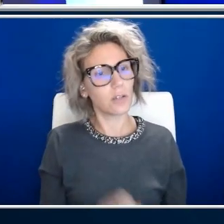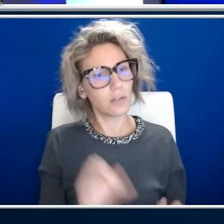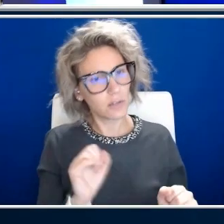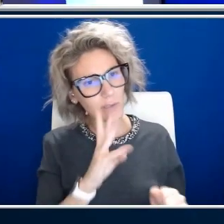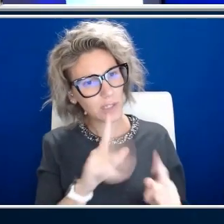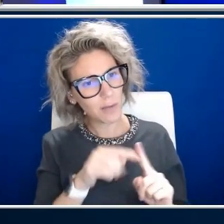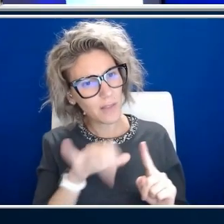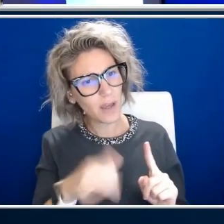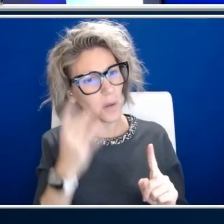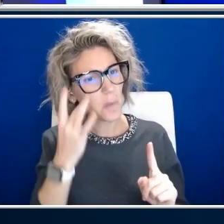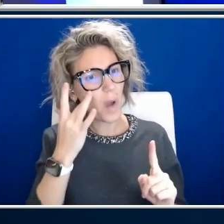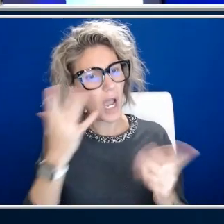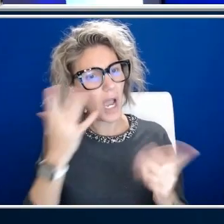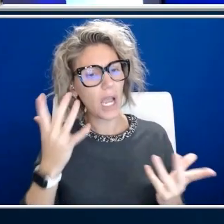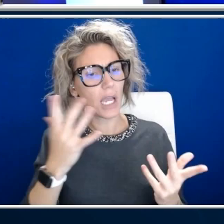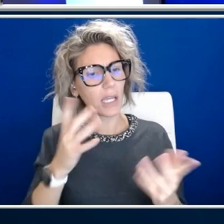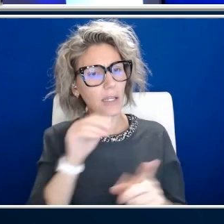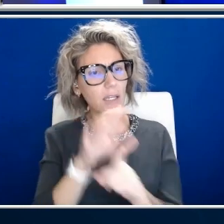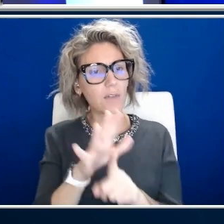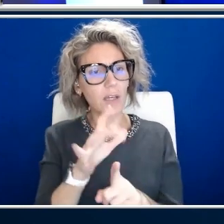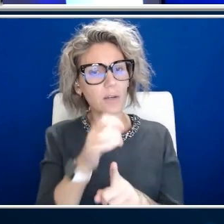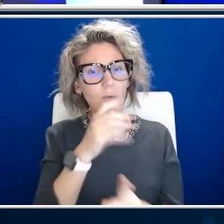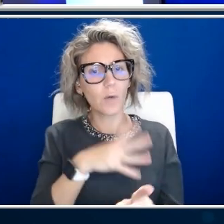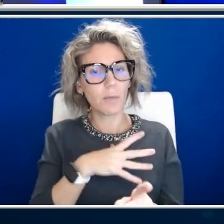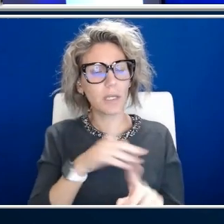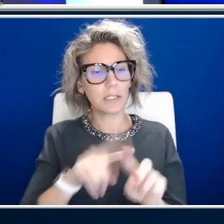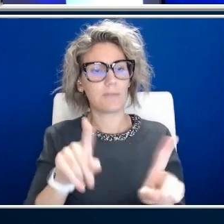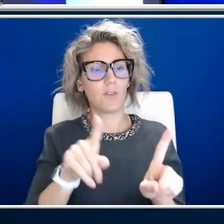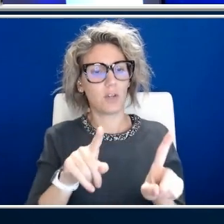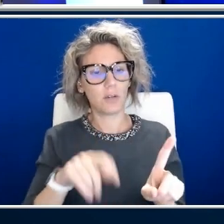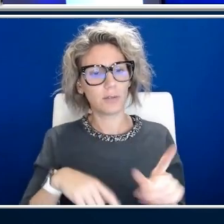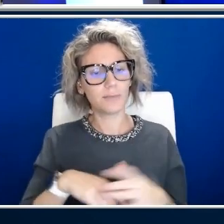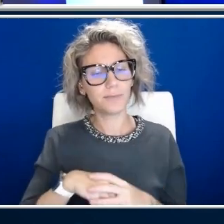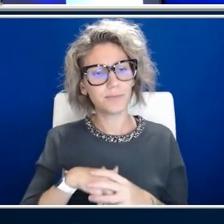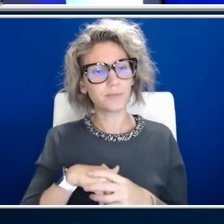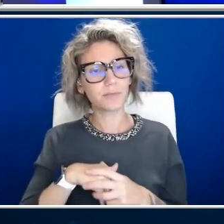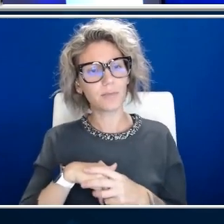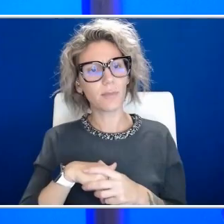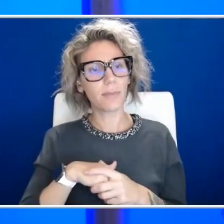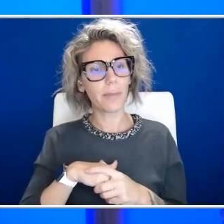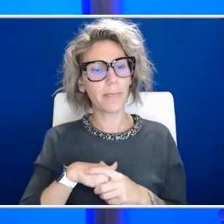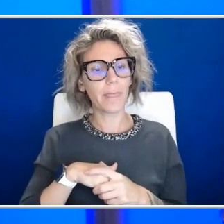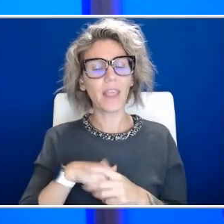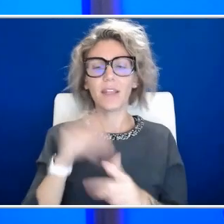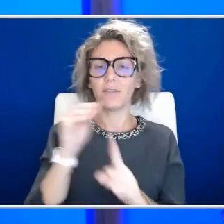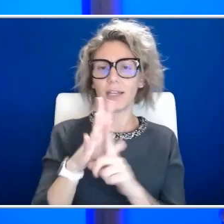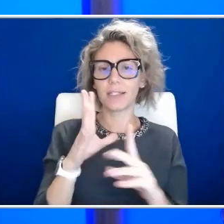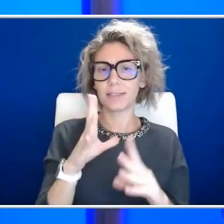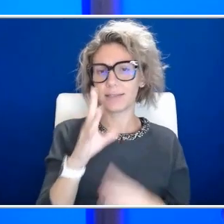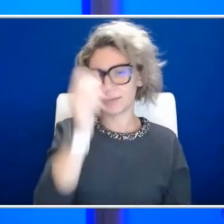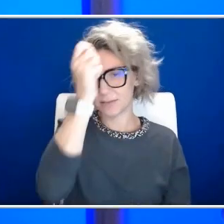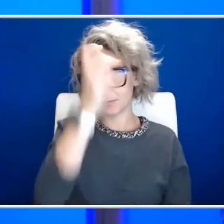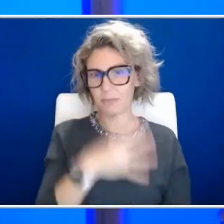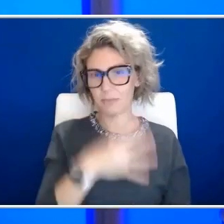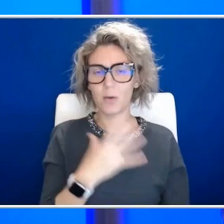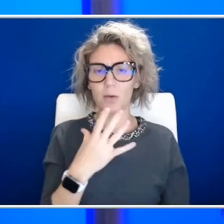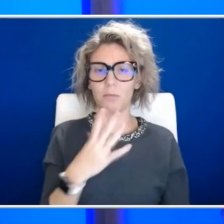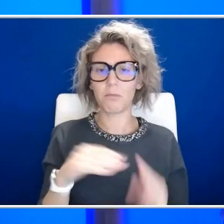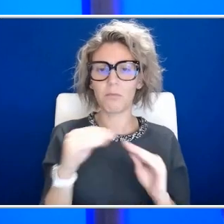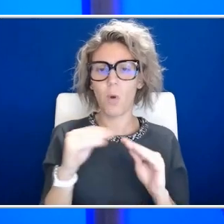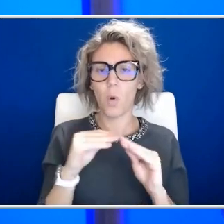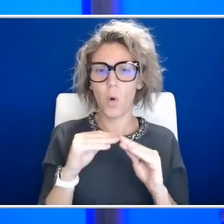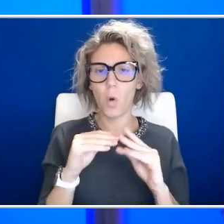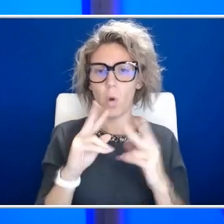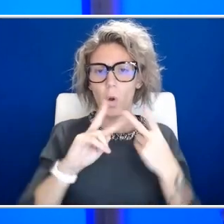Why does it affect women more than men, or differently? Yeah, it affects men more because the chromosome that it's